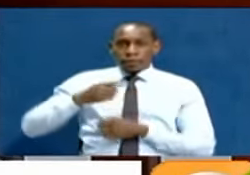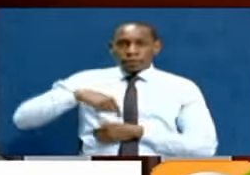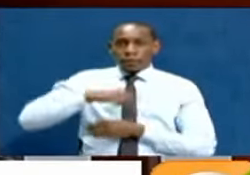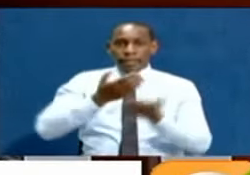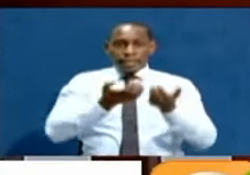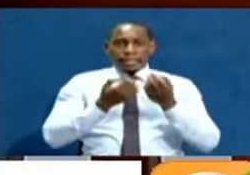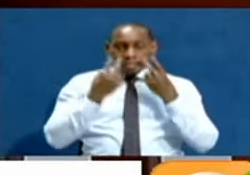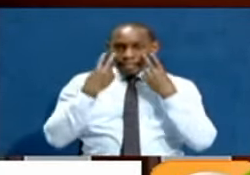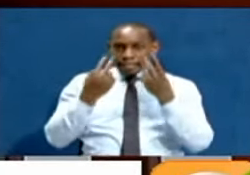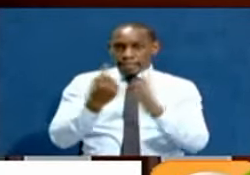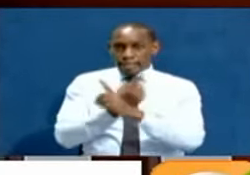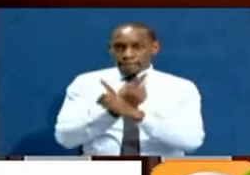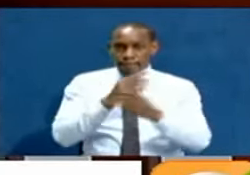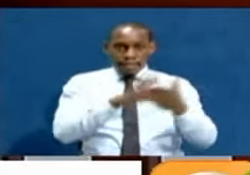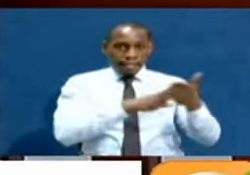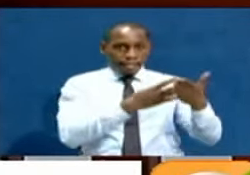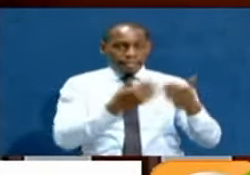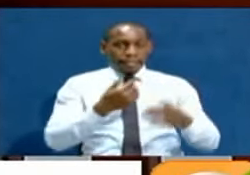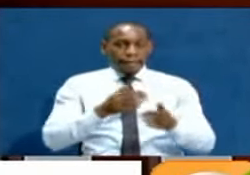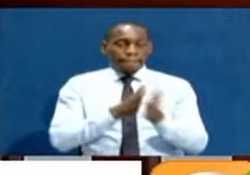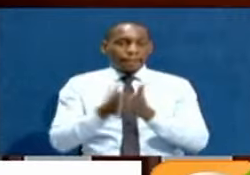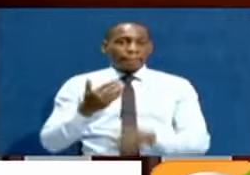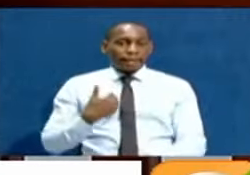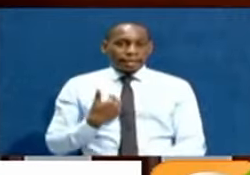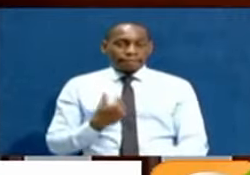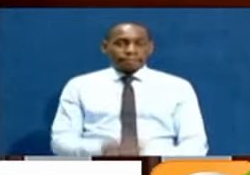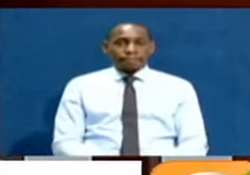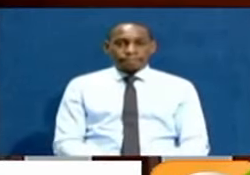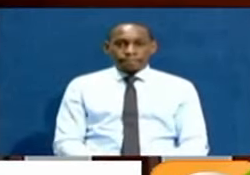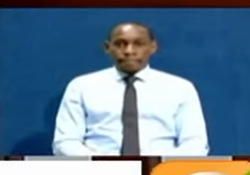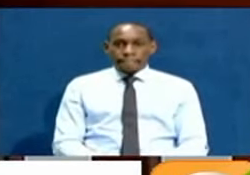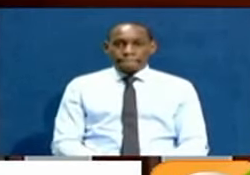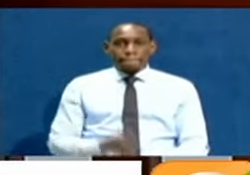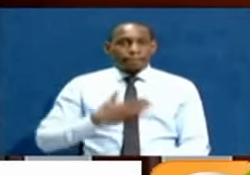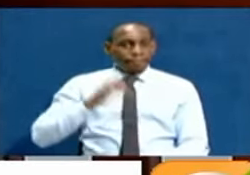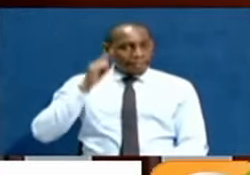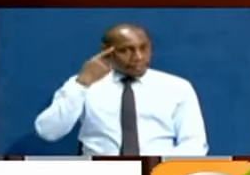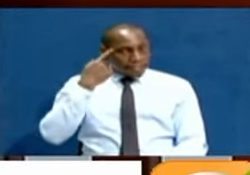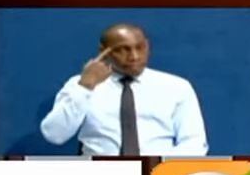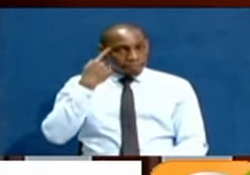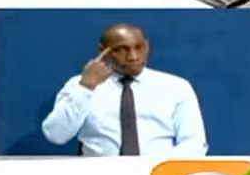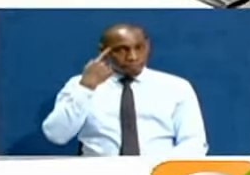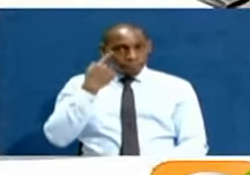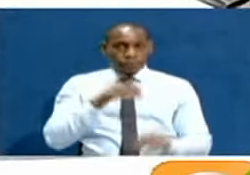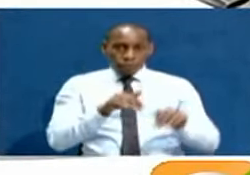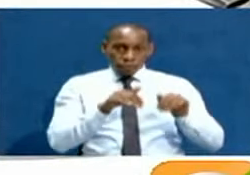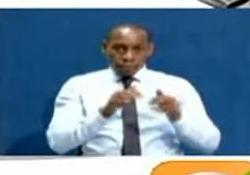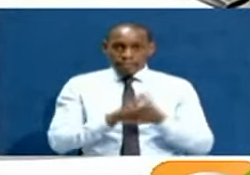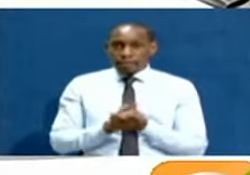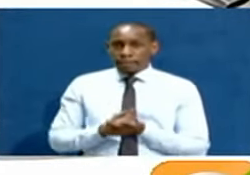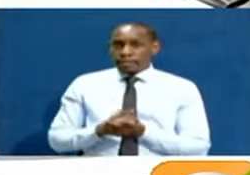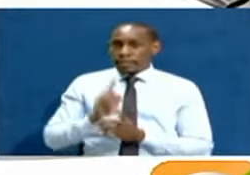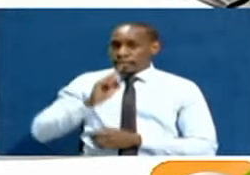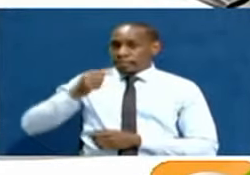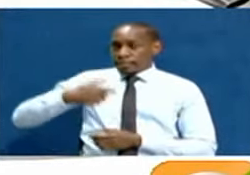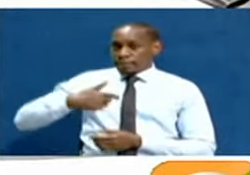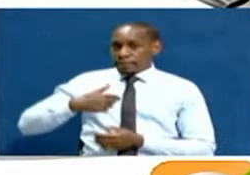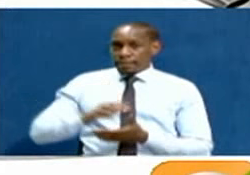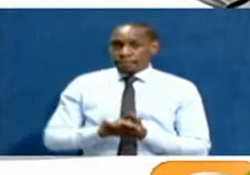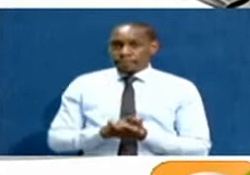it very differently going forward. And we have a plan, as I say, and I think let's see how it goes. Tell me something. Recently, one of